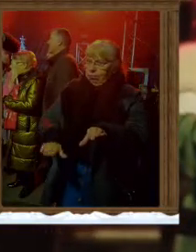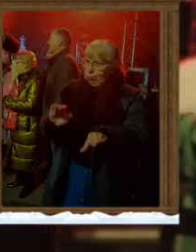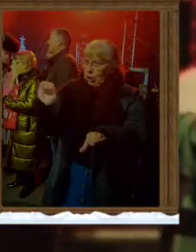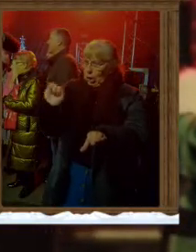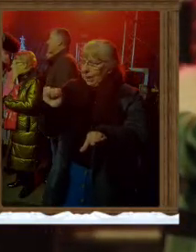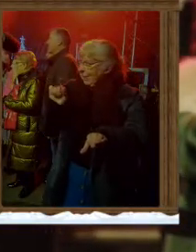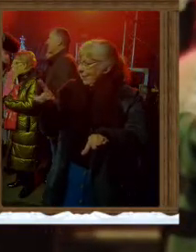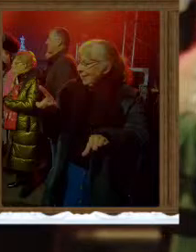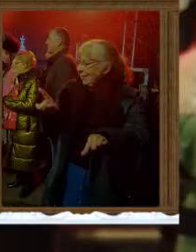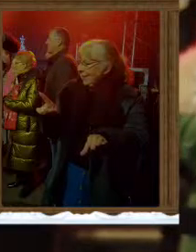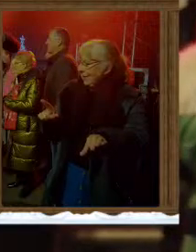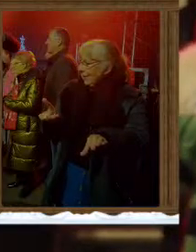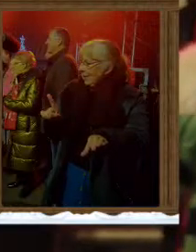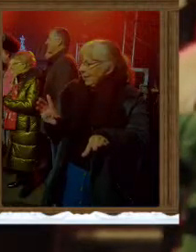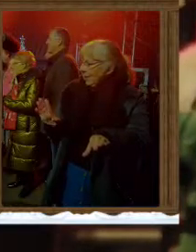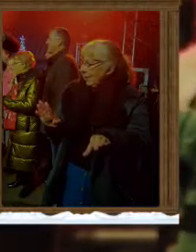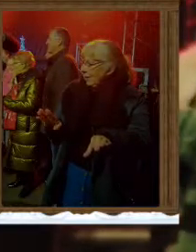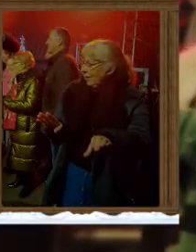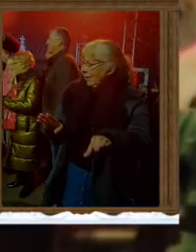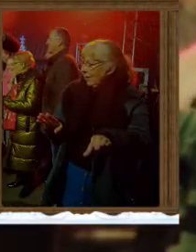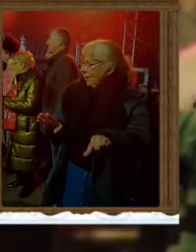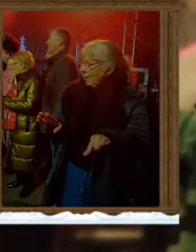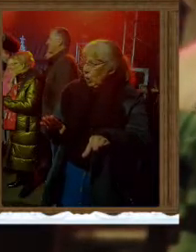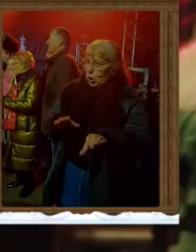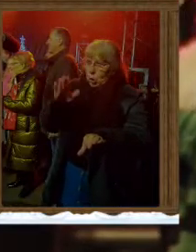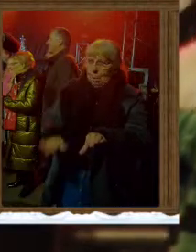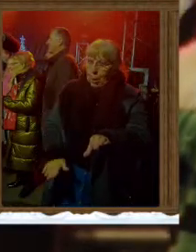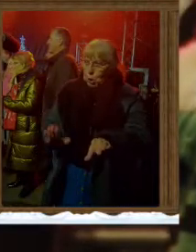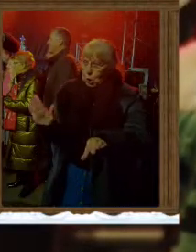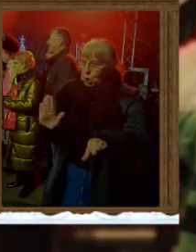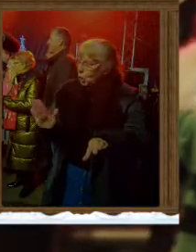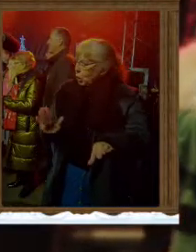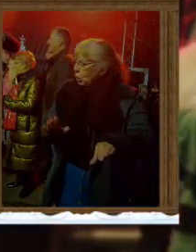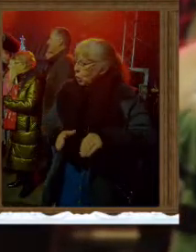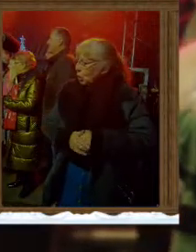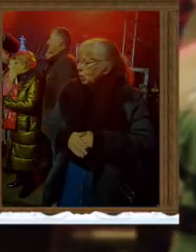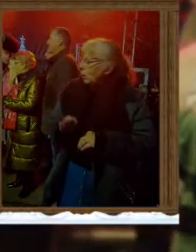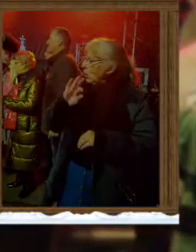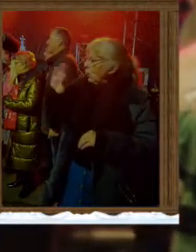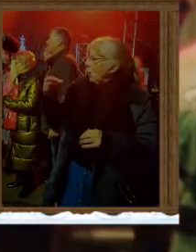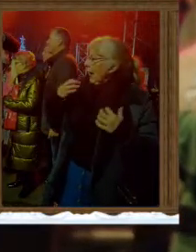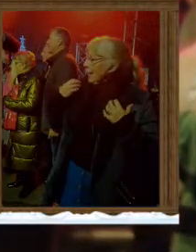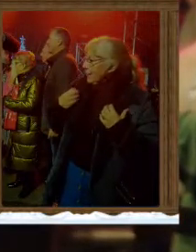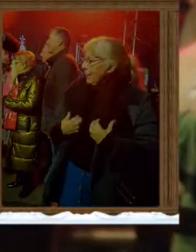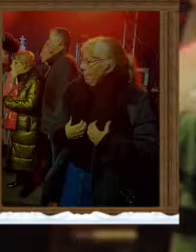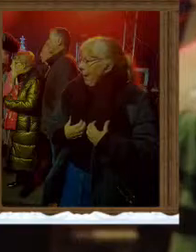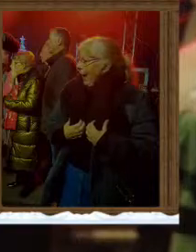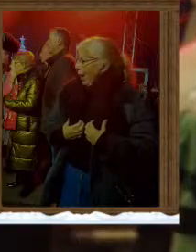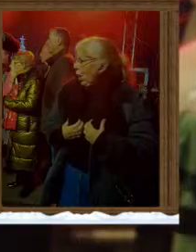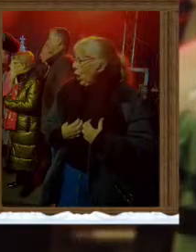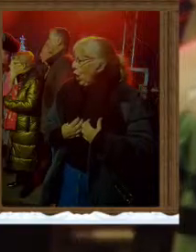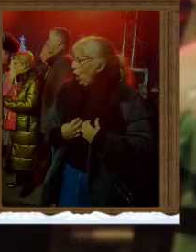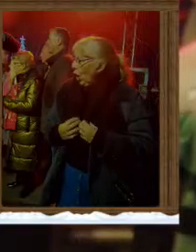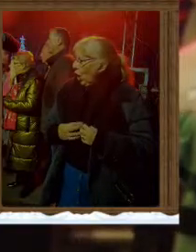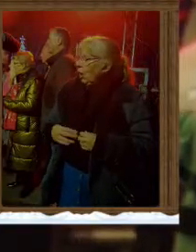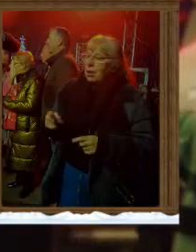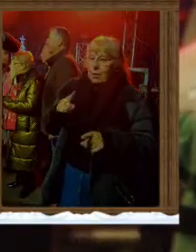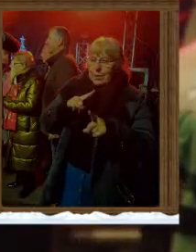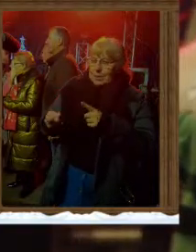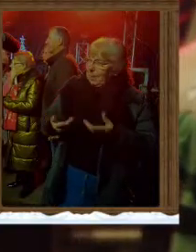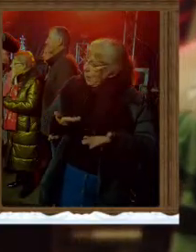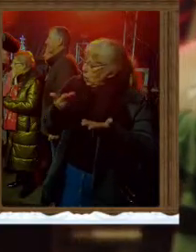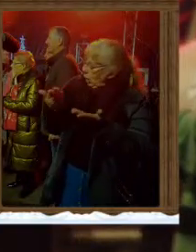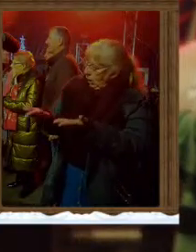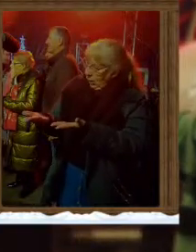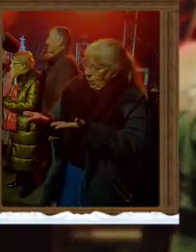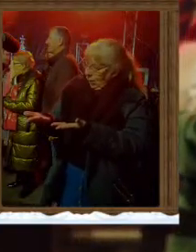Not yet, Maya. Just keep your hand. No, no, put your hand on it. Just don't push hard, okay? We will ask the mayor to come in here next because the mayor has something very special